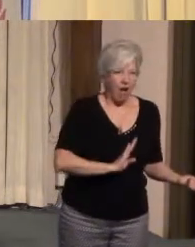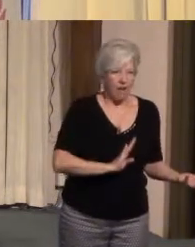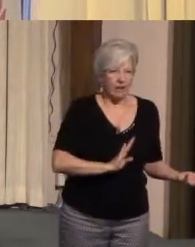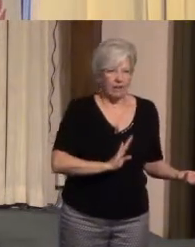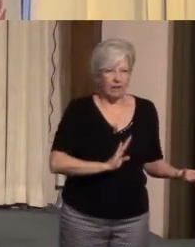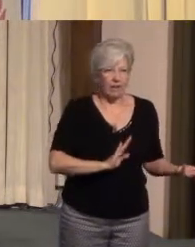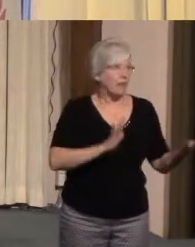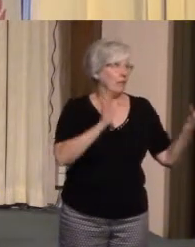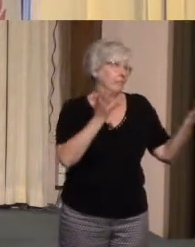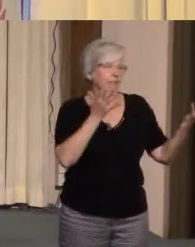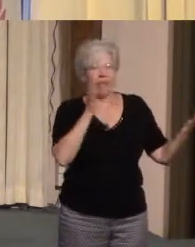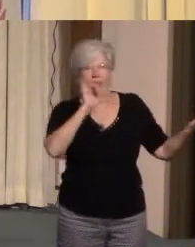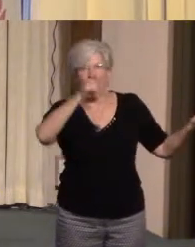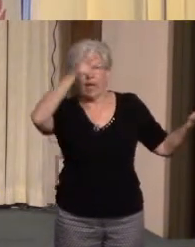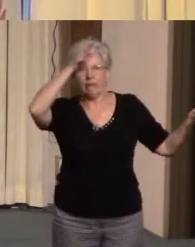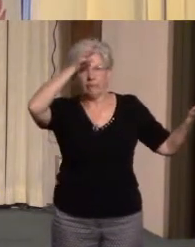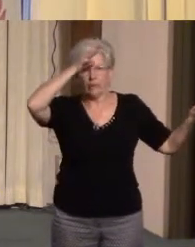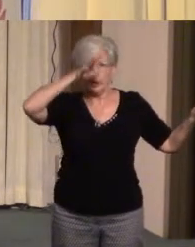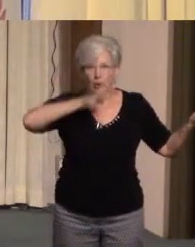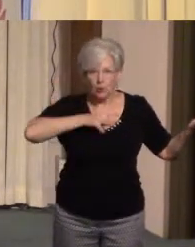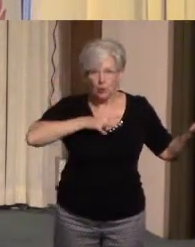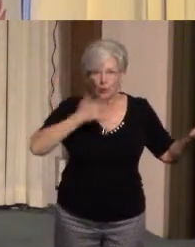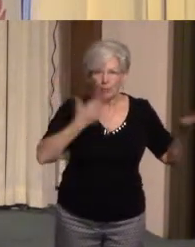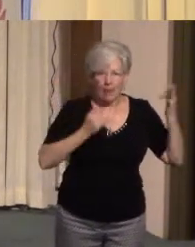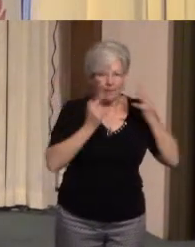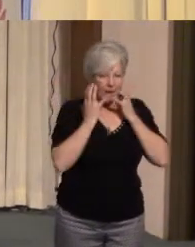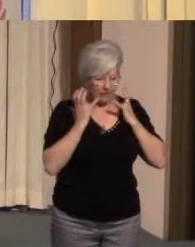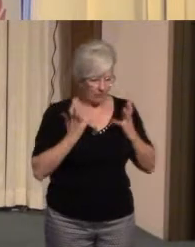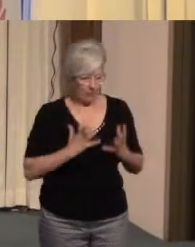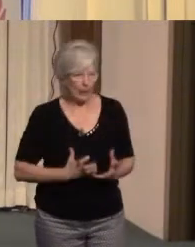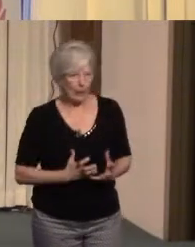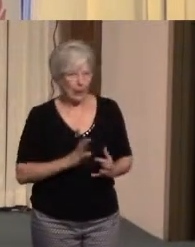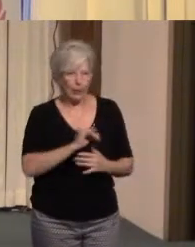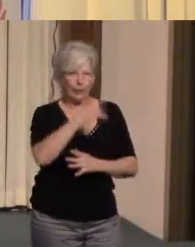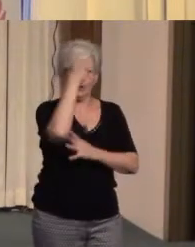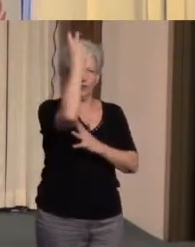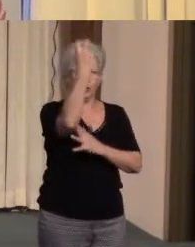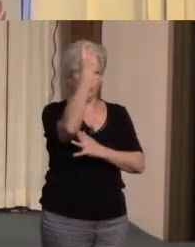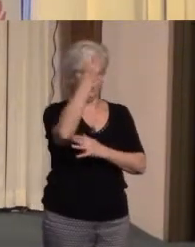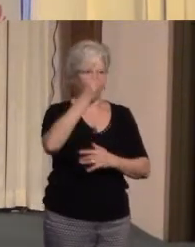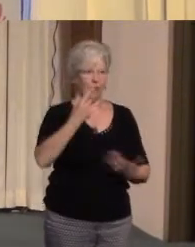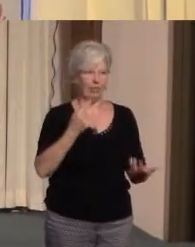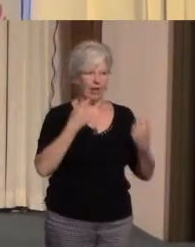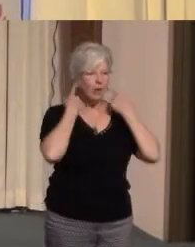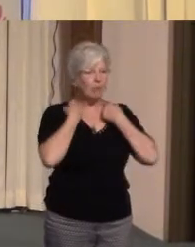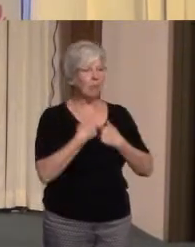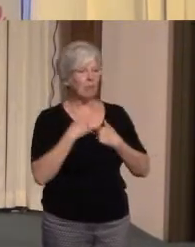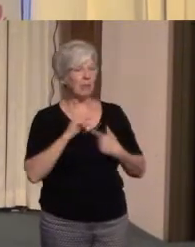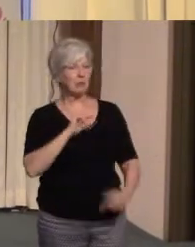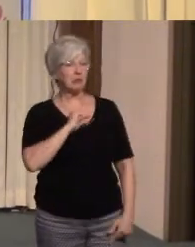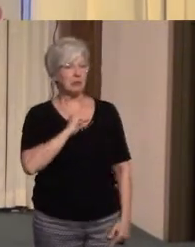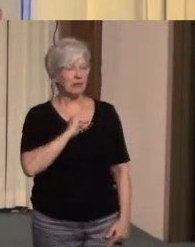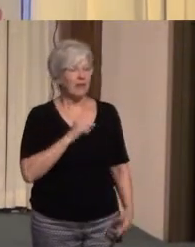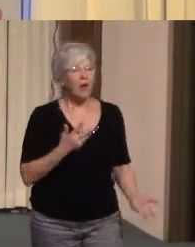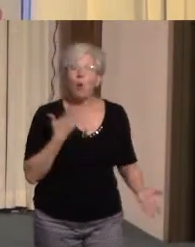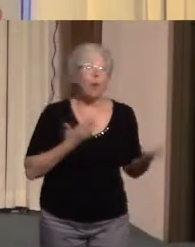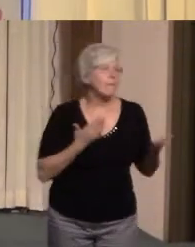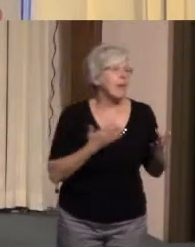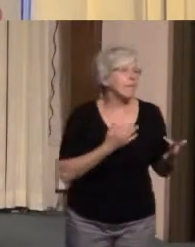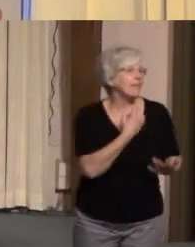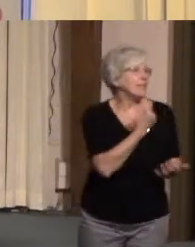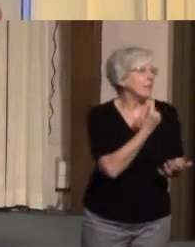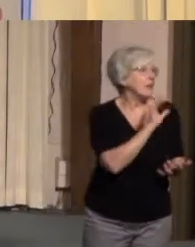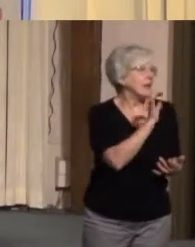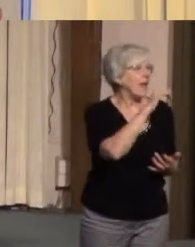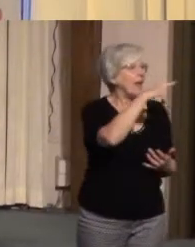that dude, right, who might wear robes and have a beard and, the big G around the neck,